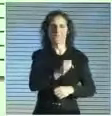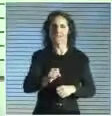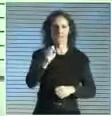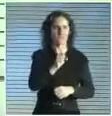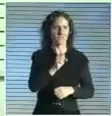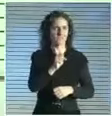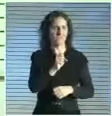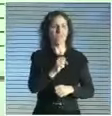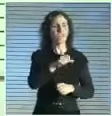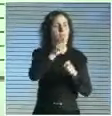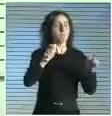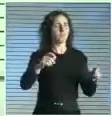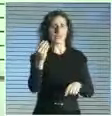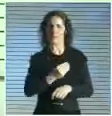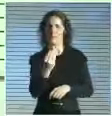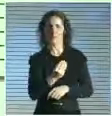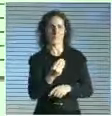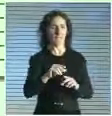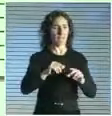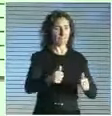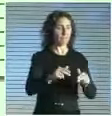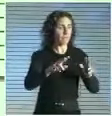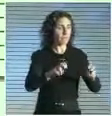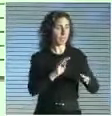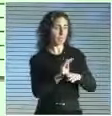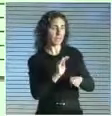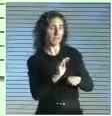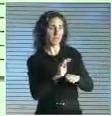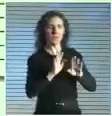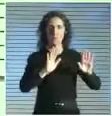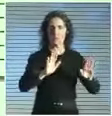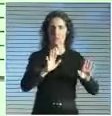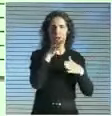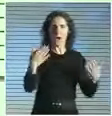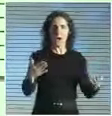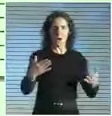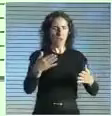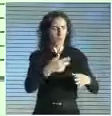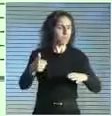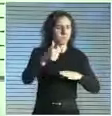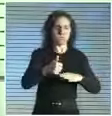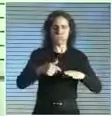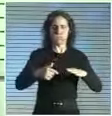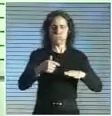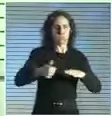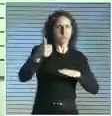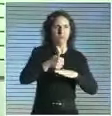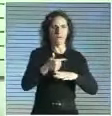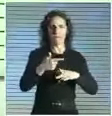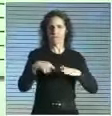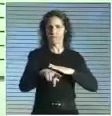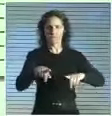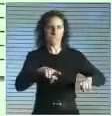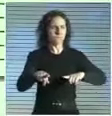or regional leaders. Those are fantastic stories, but we have a talent crunch. It's hard to attract and retain talent, so